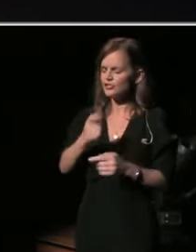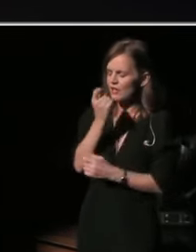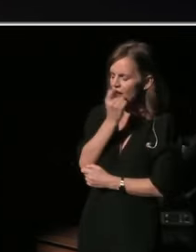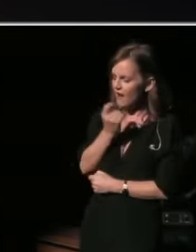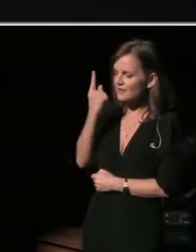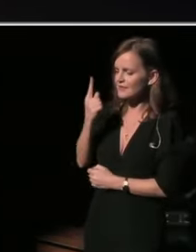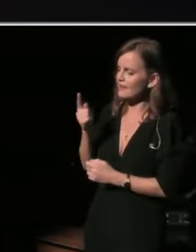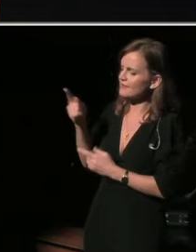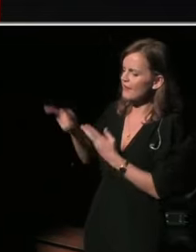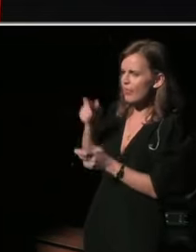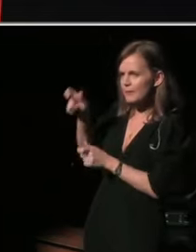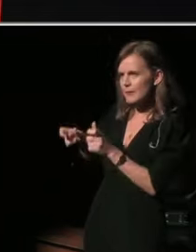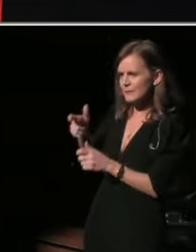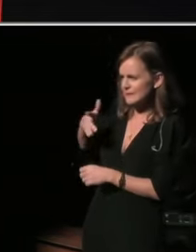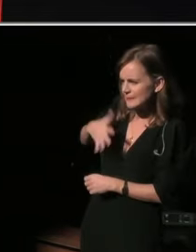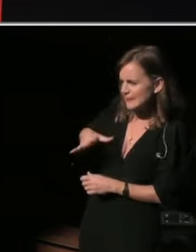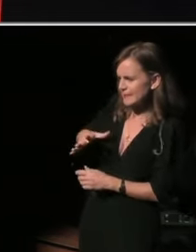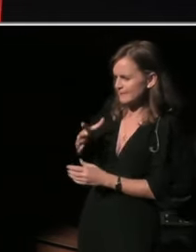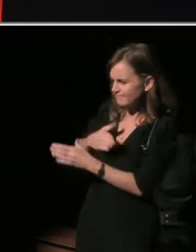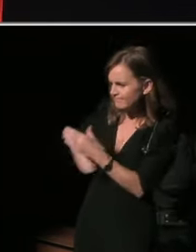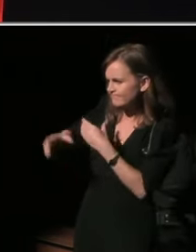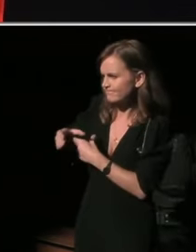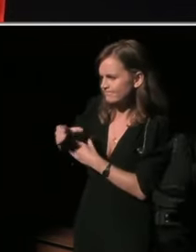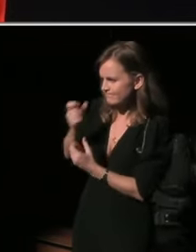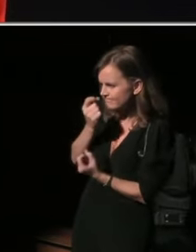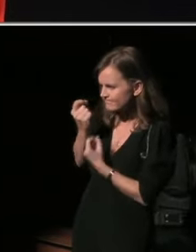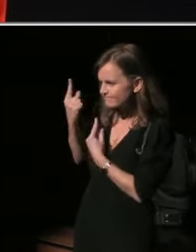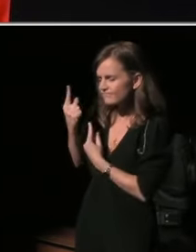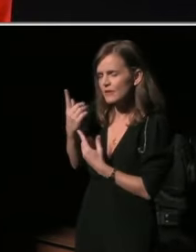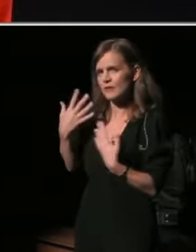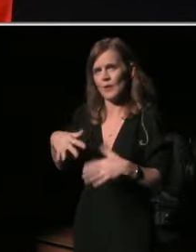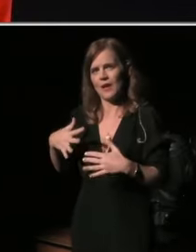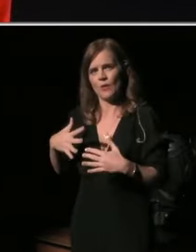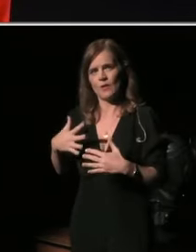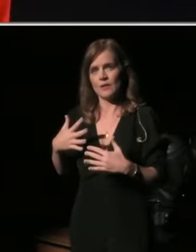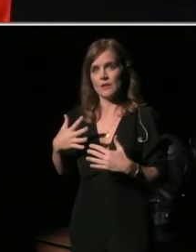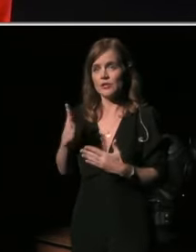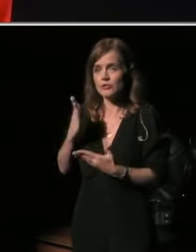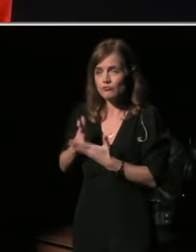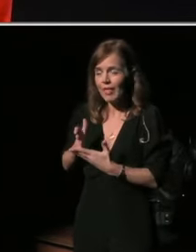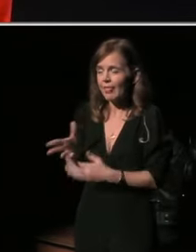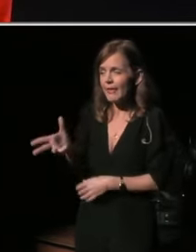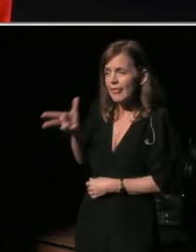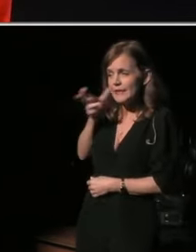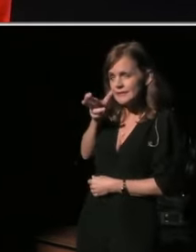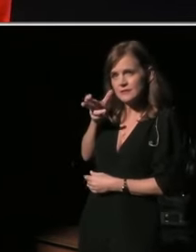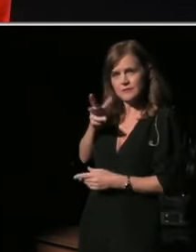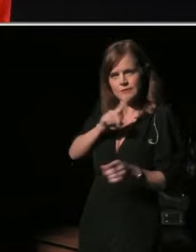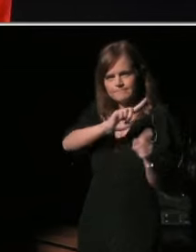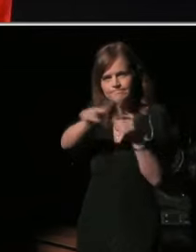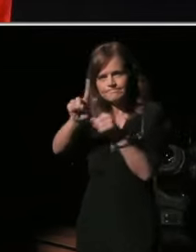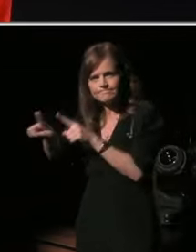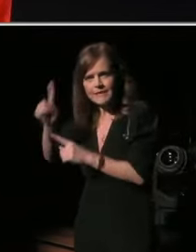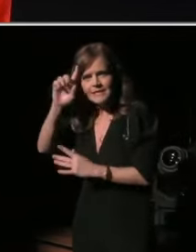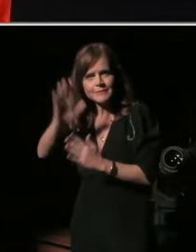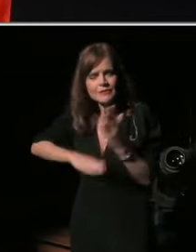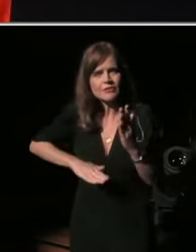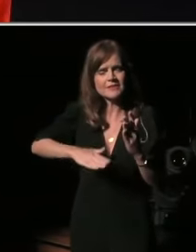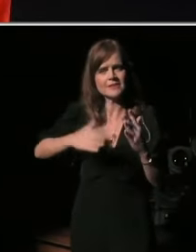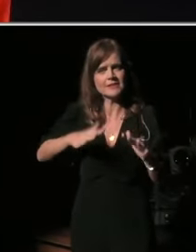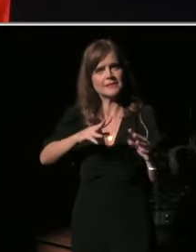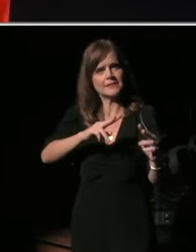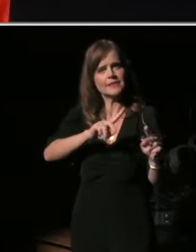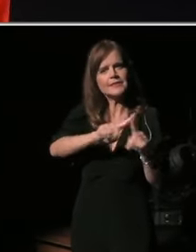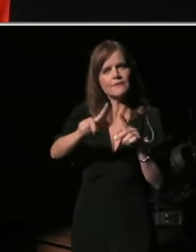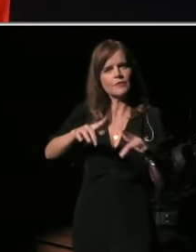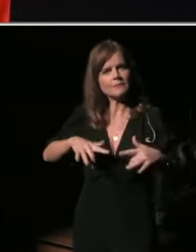advocates, inside and out. And she is exceptional at listening, and really listening to those with different experiences and